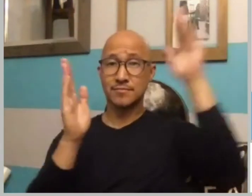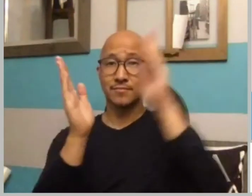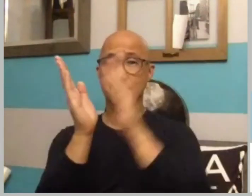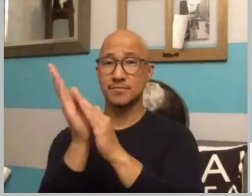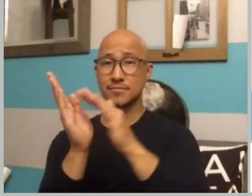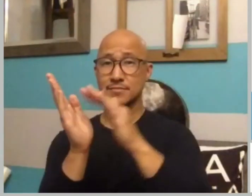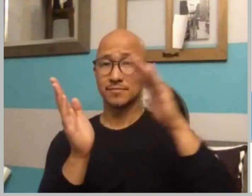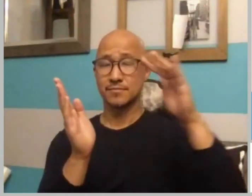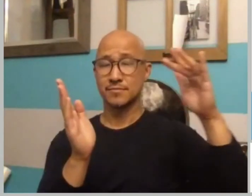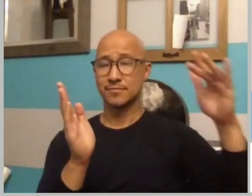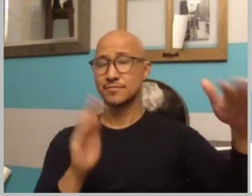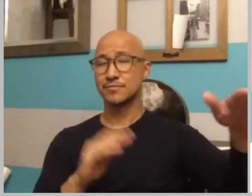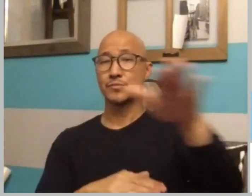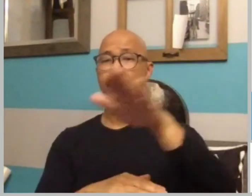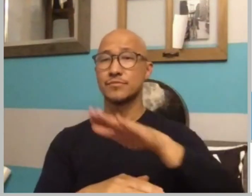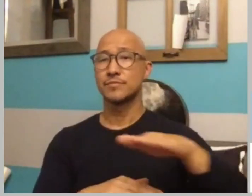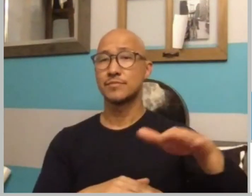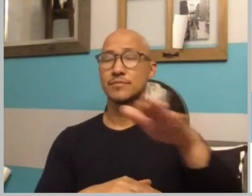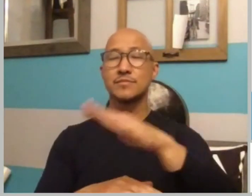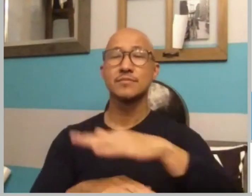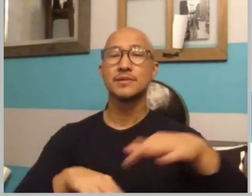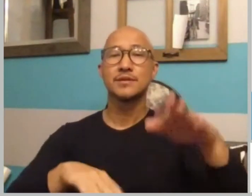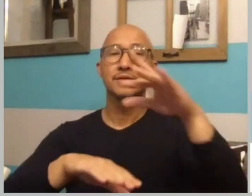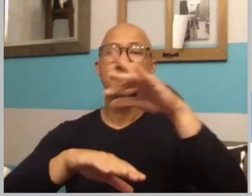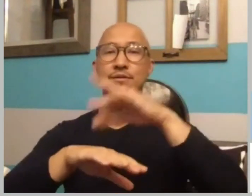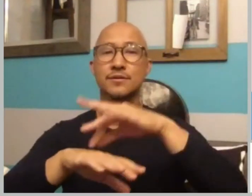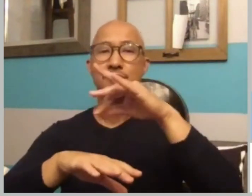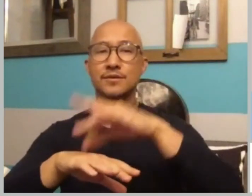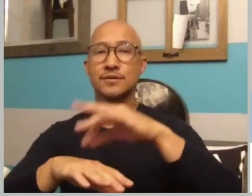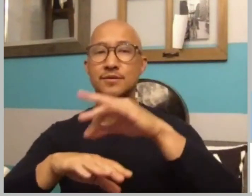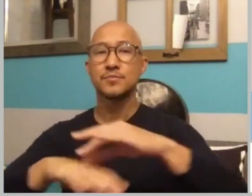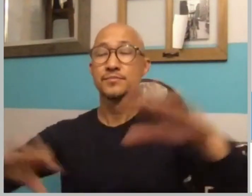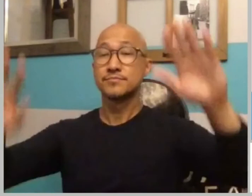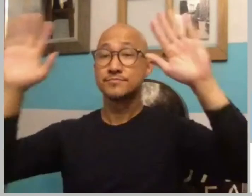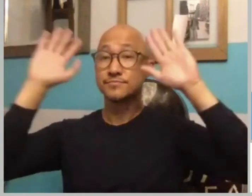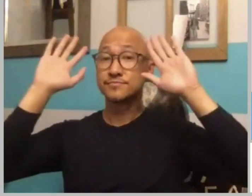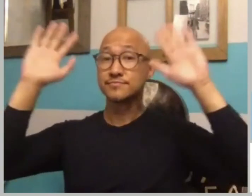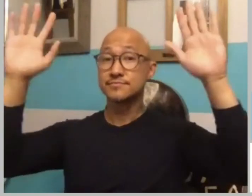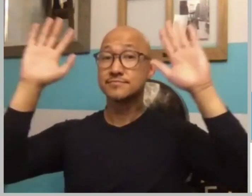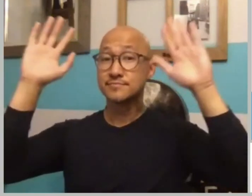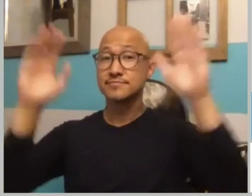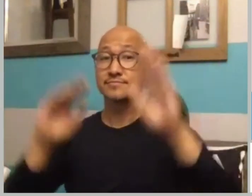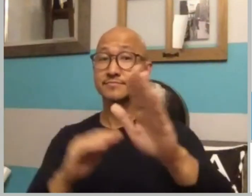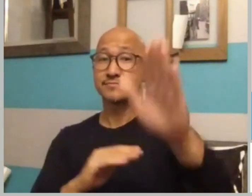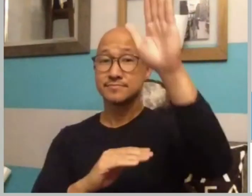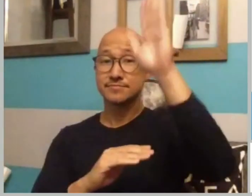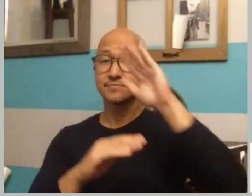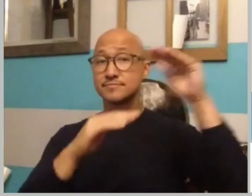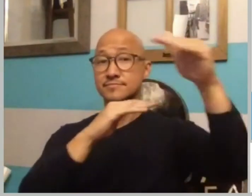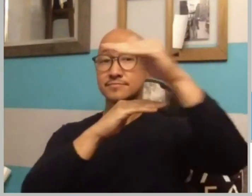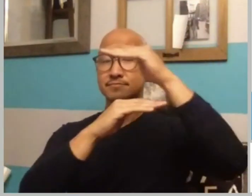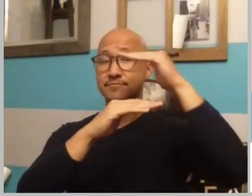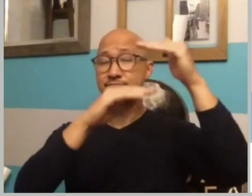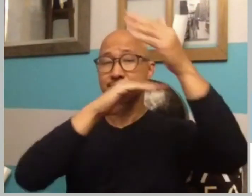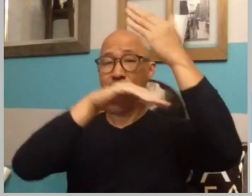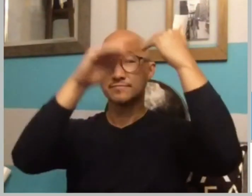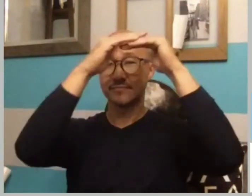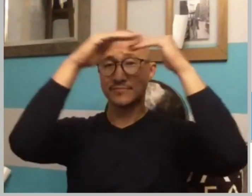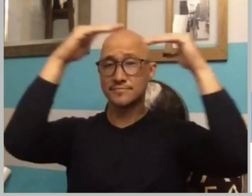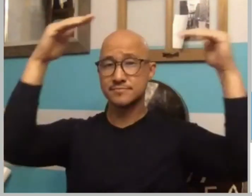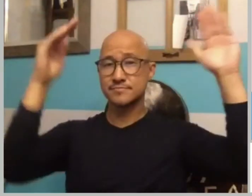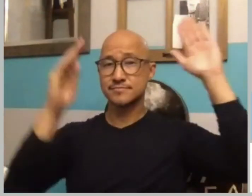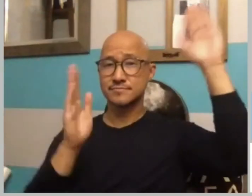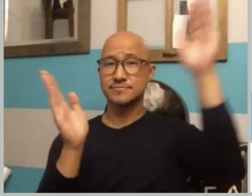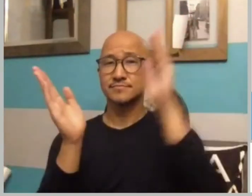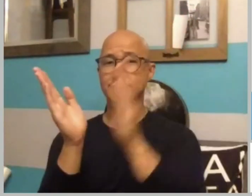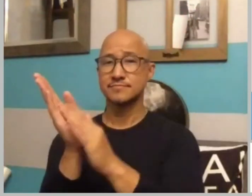Let your glory be over all the earth. Be exalted, O God, above the heavens. Let